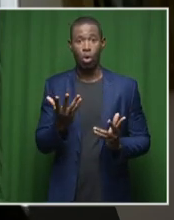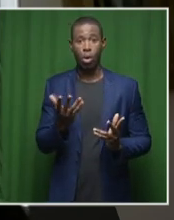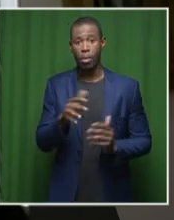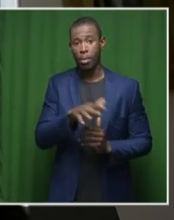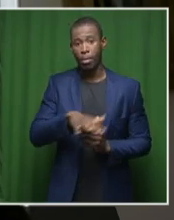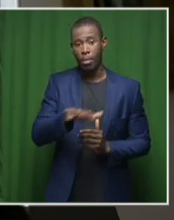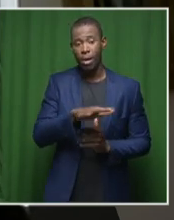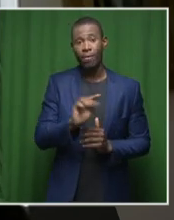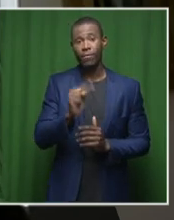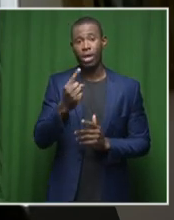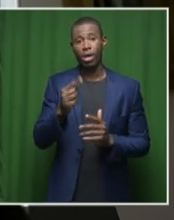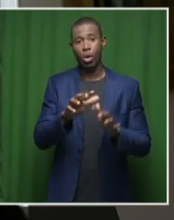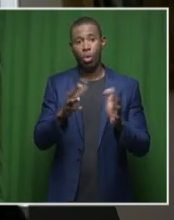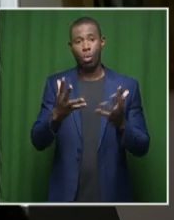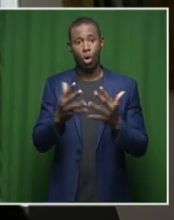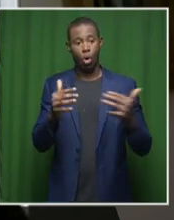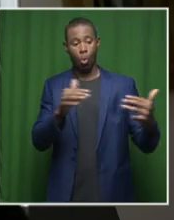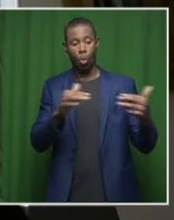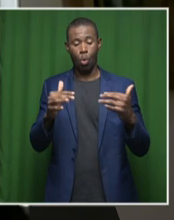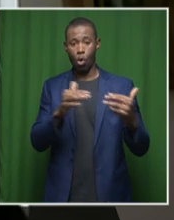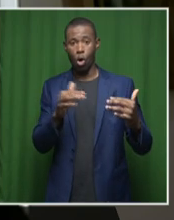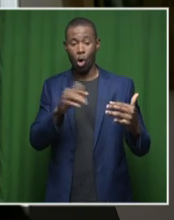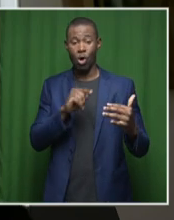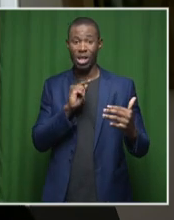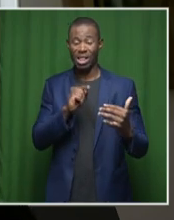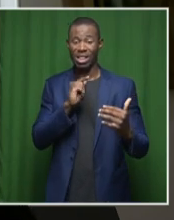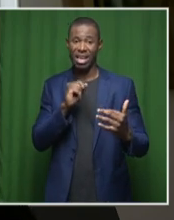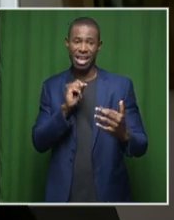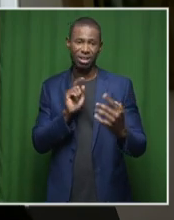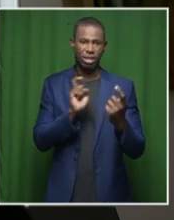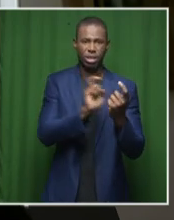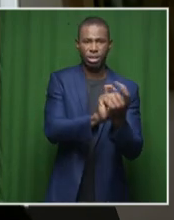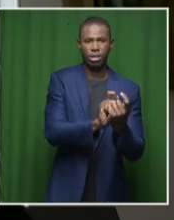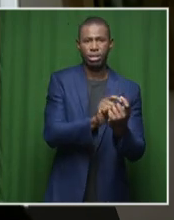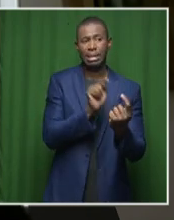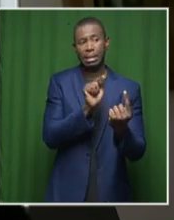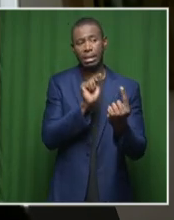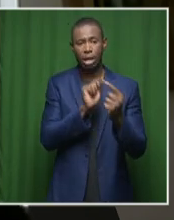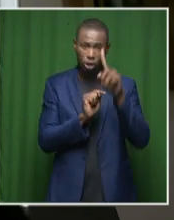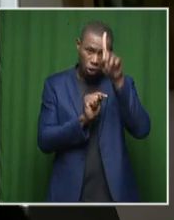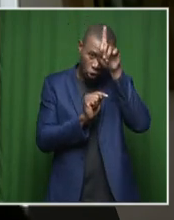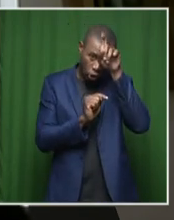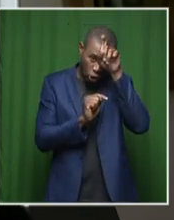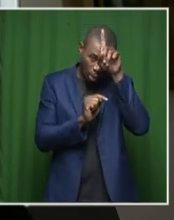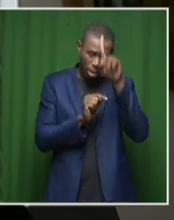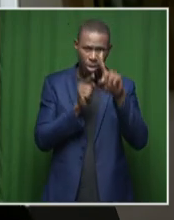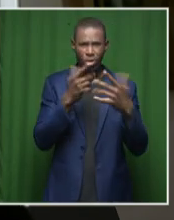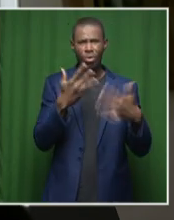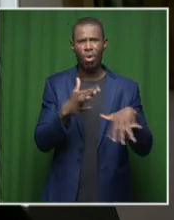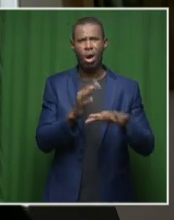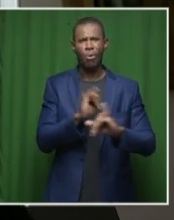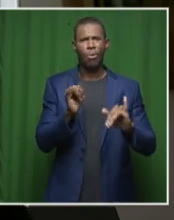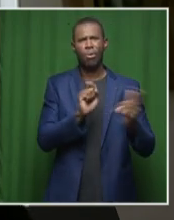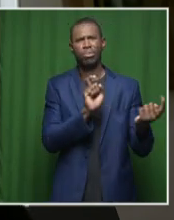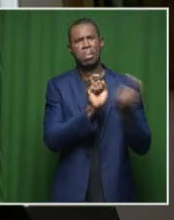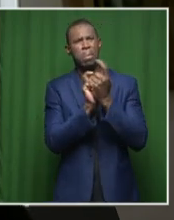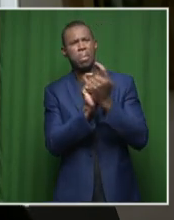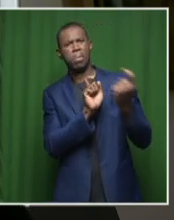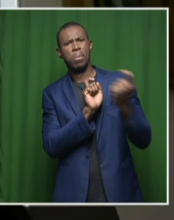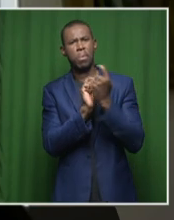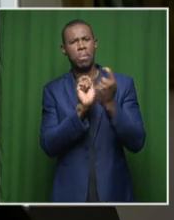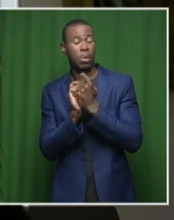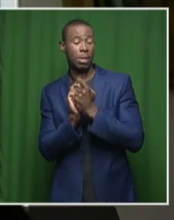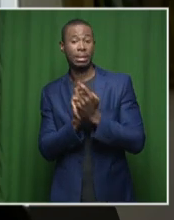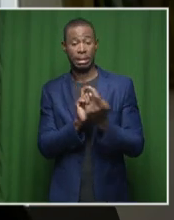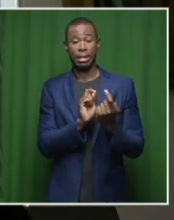in the First World War, the Battle of Delville Wood, that fought against relentless German attacks, you know, they suffered